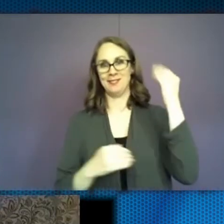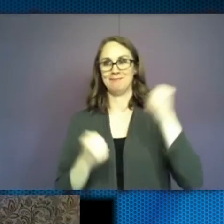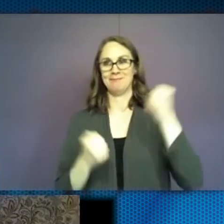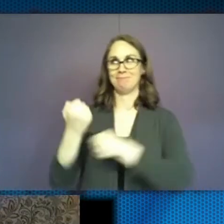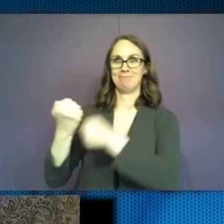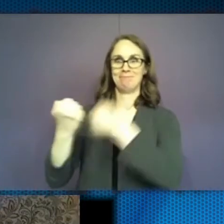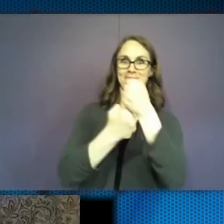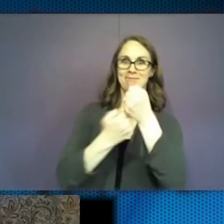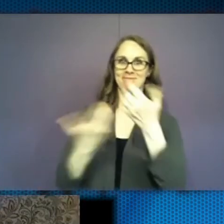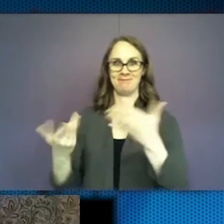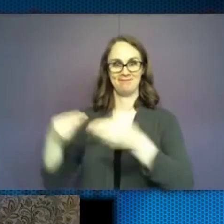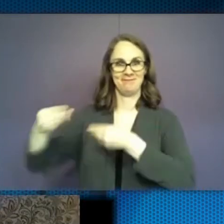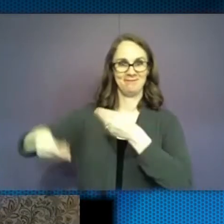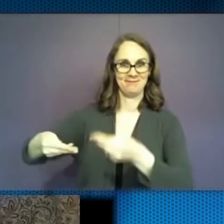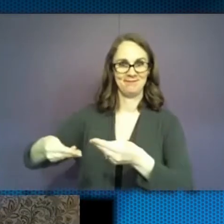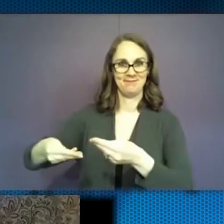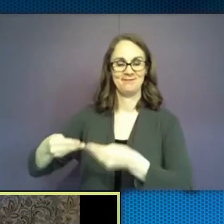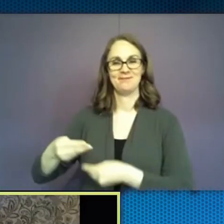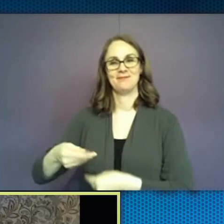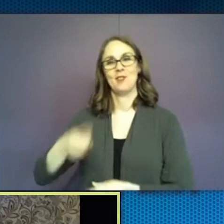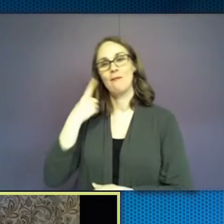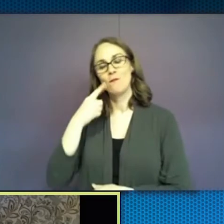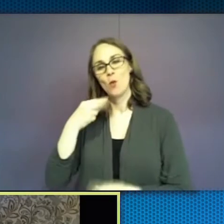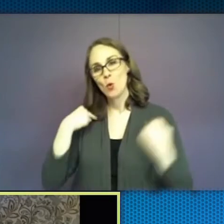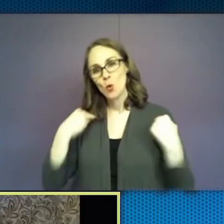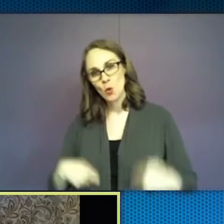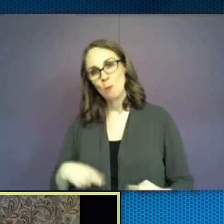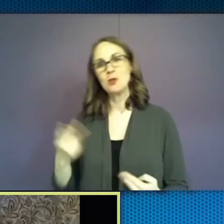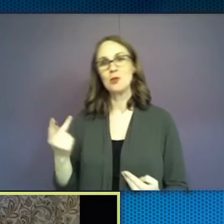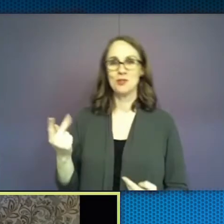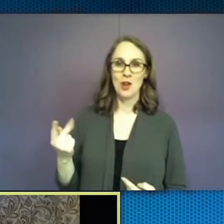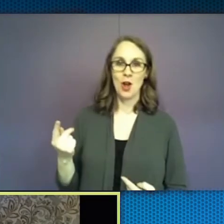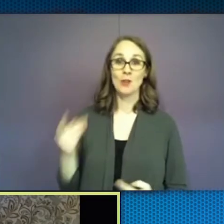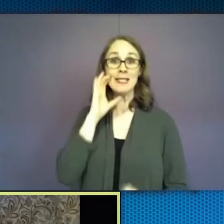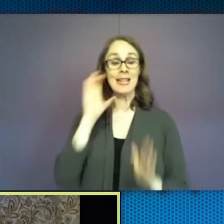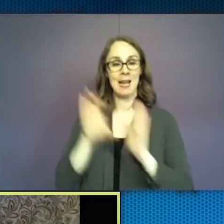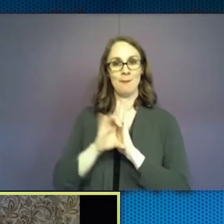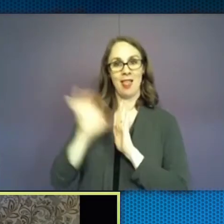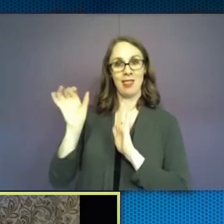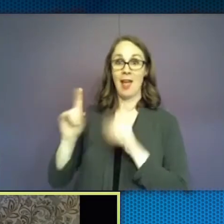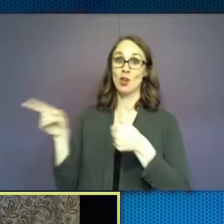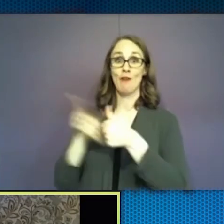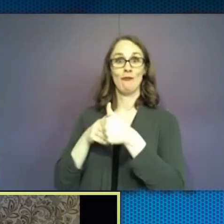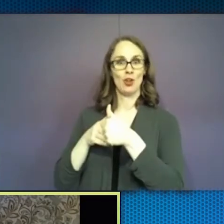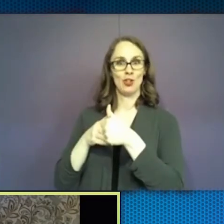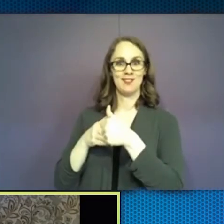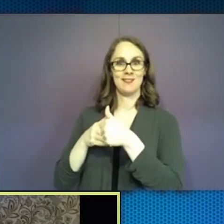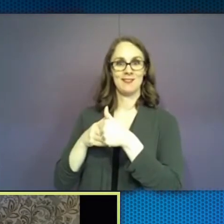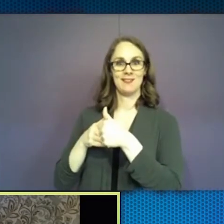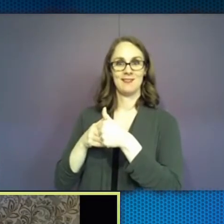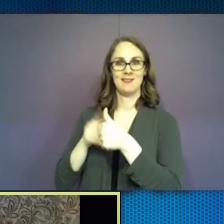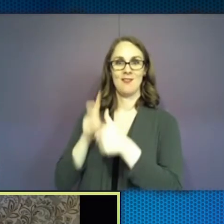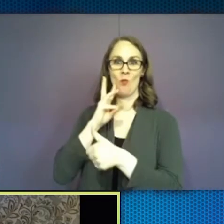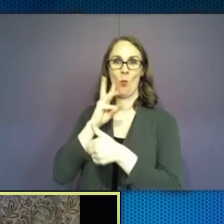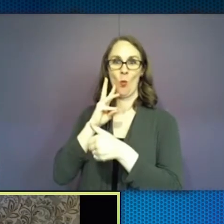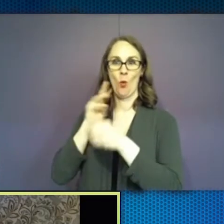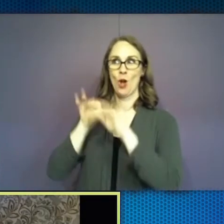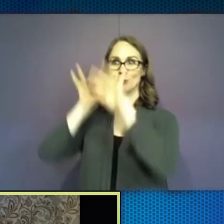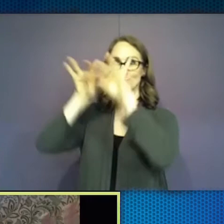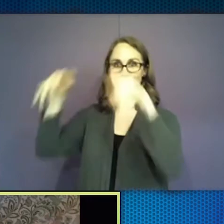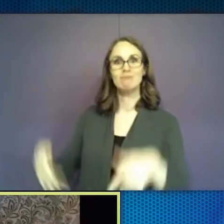a fountain for humans and dogs. And there's an image of that original fountain